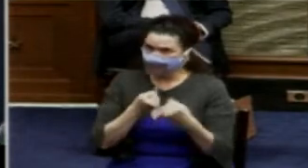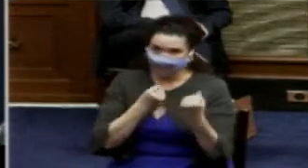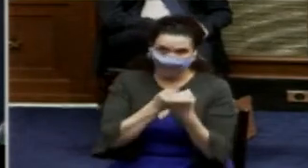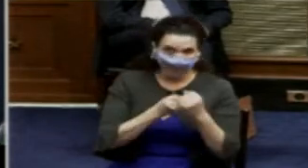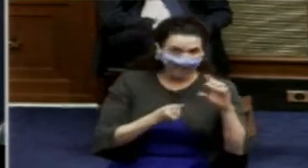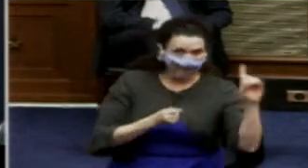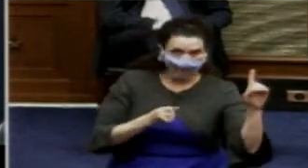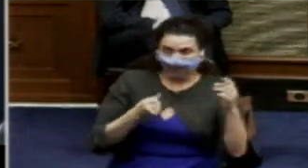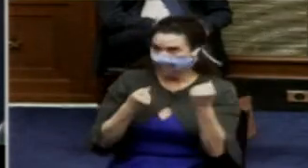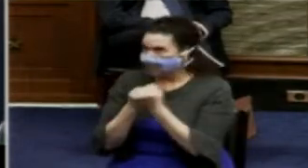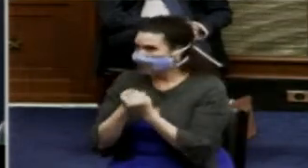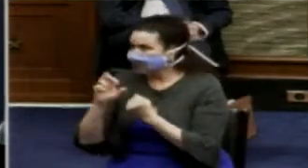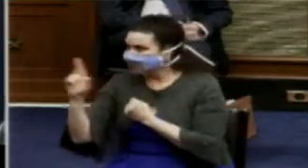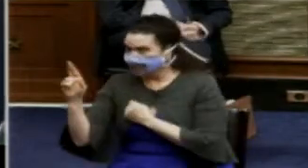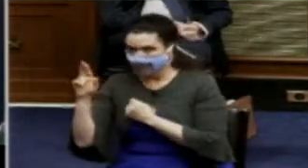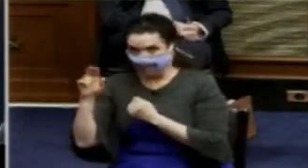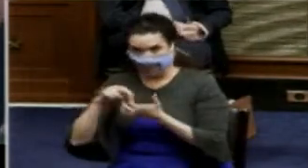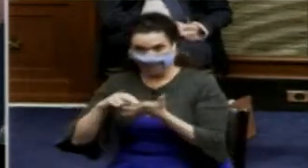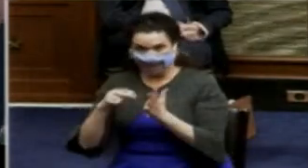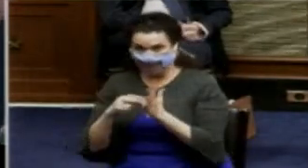of statehood.